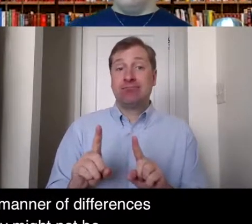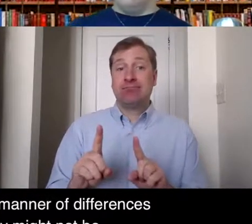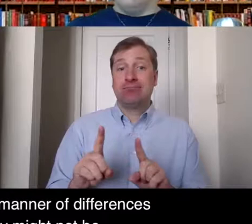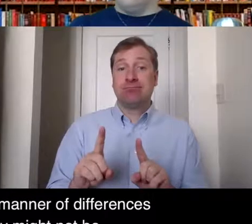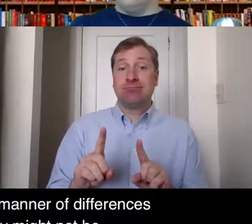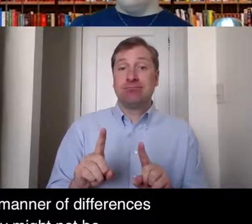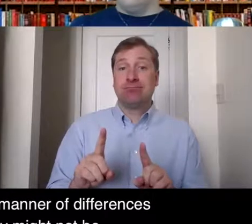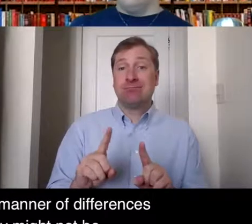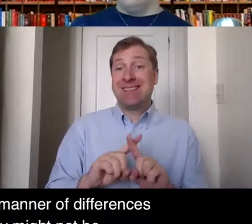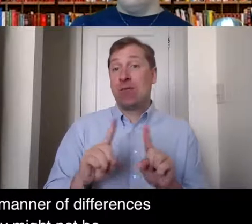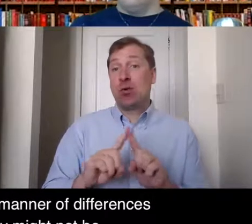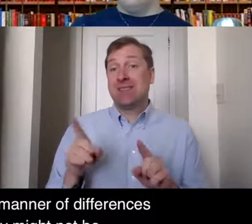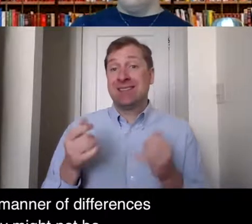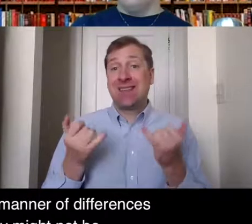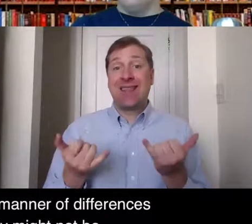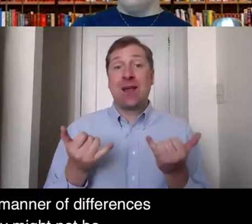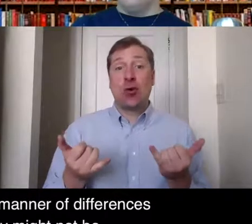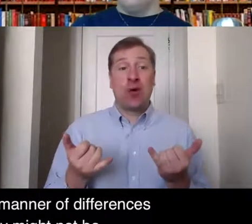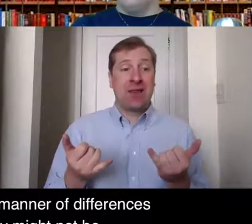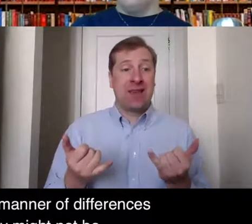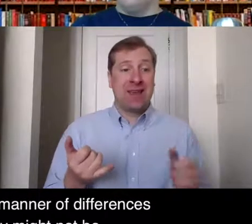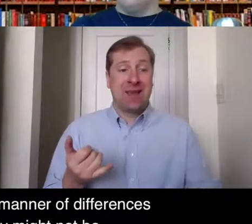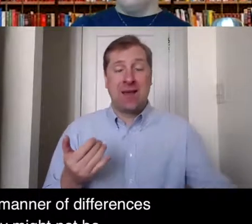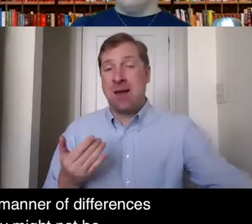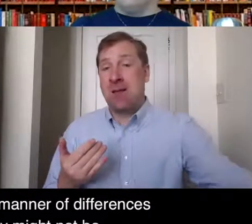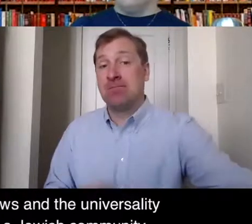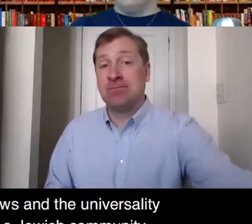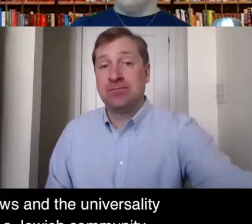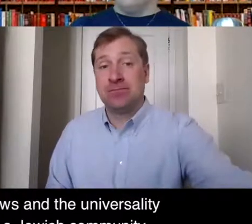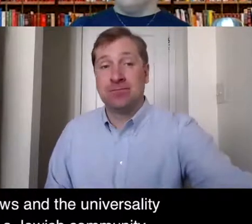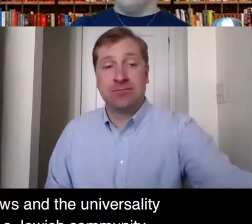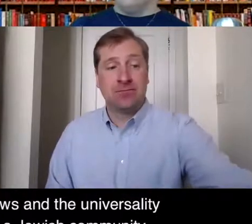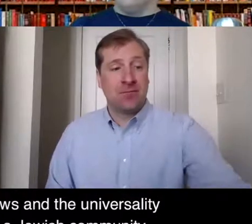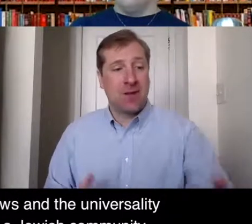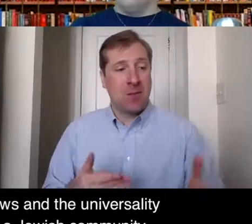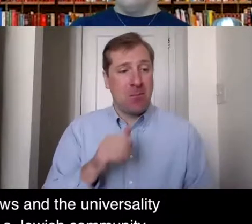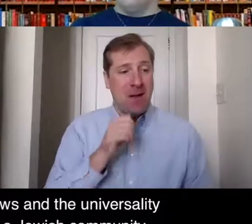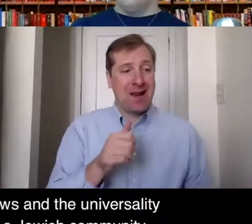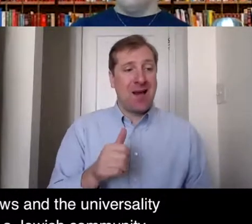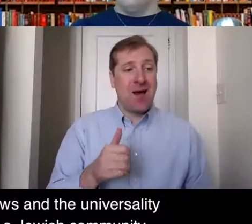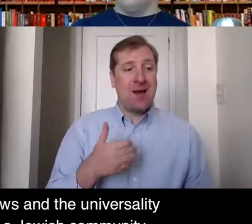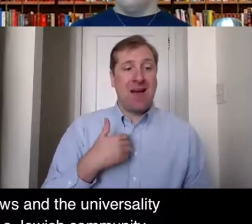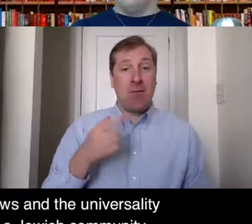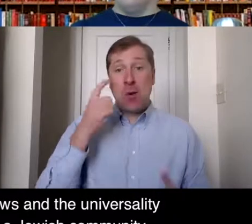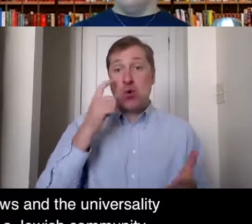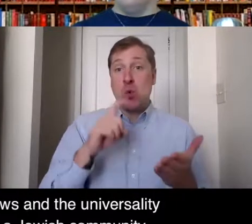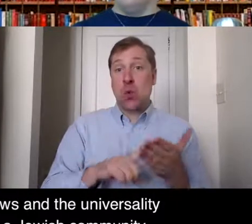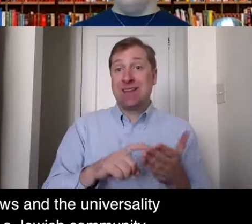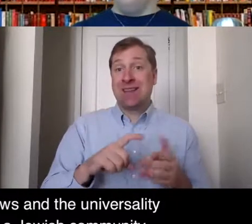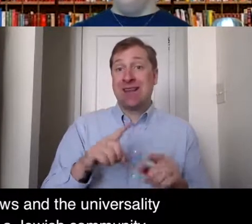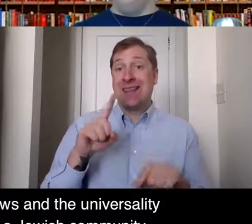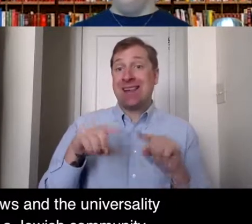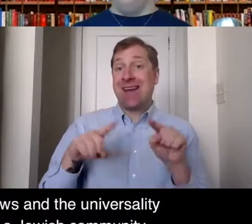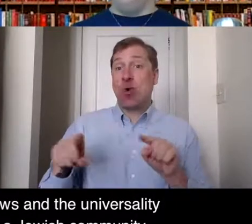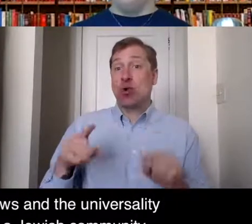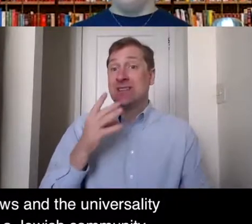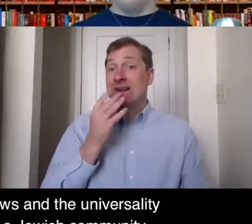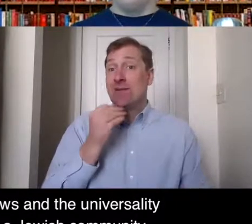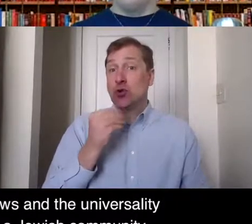differences that they currently might not be. Noting the diversity of Jews and